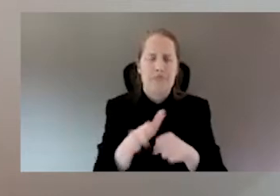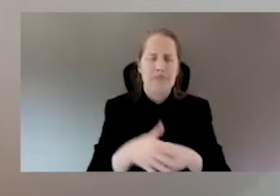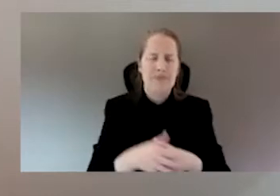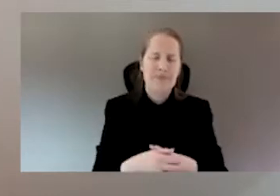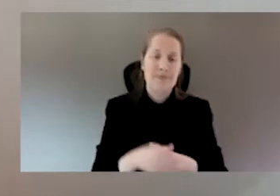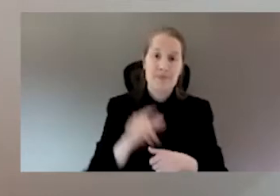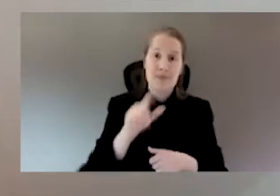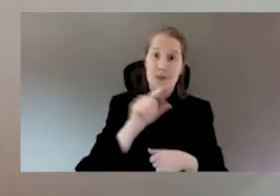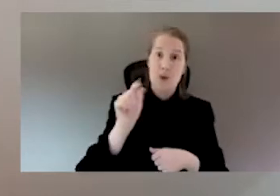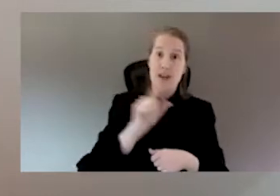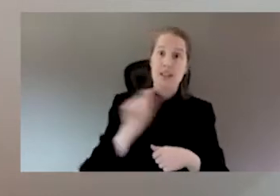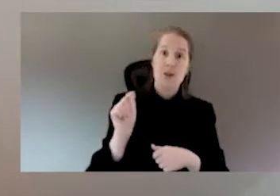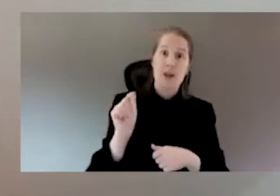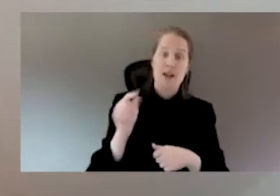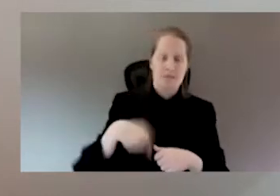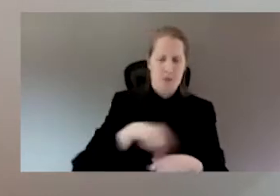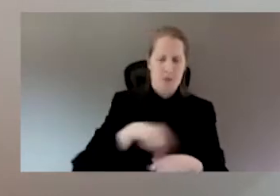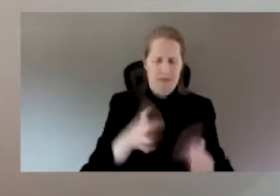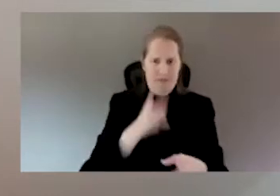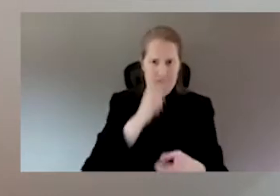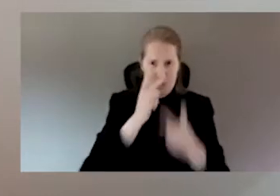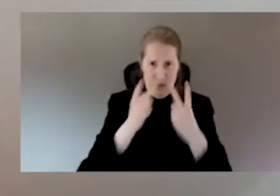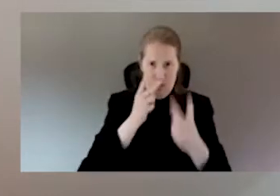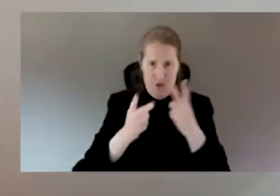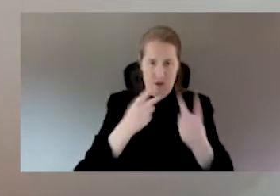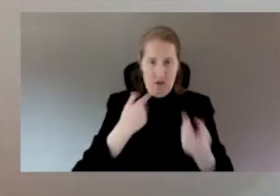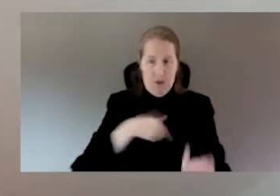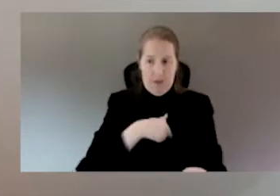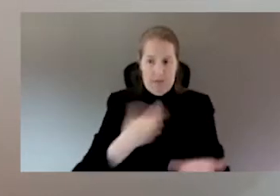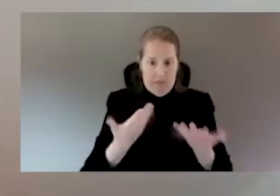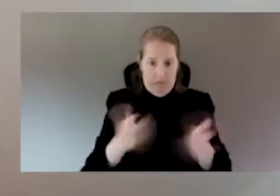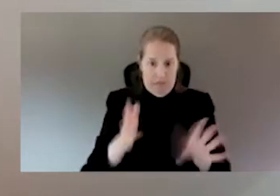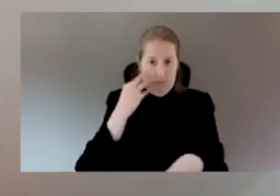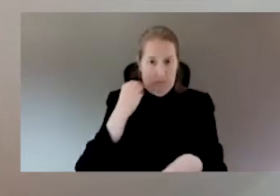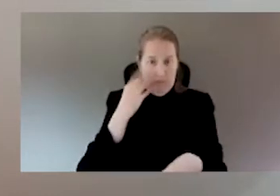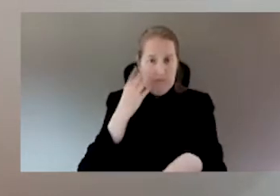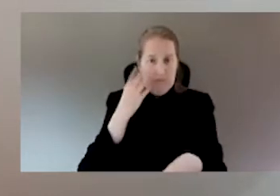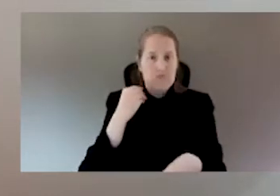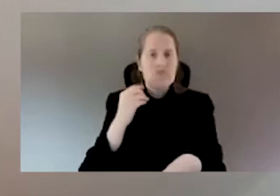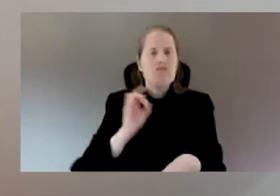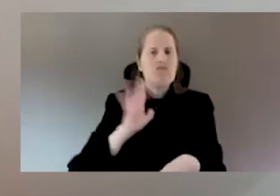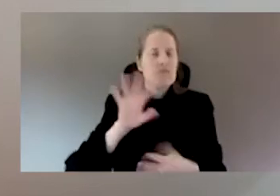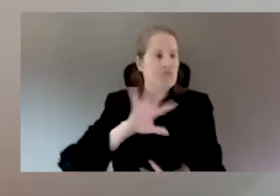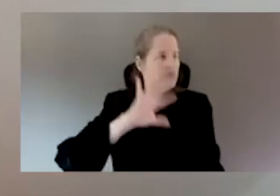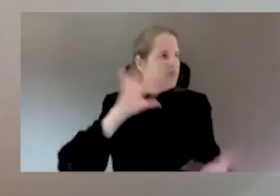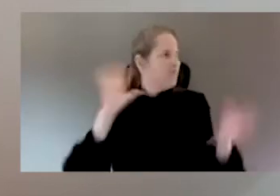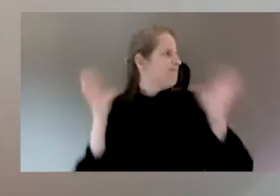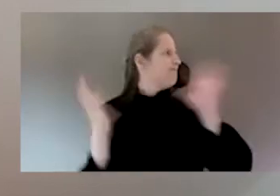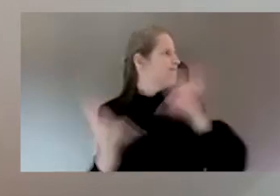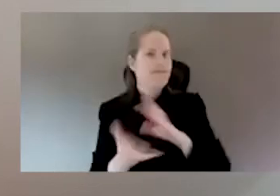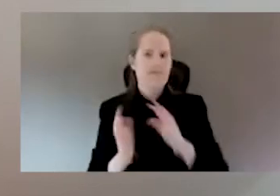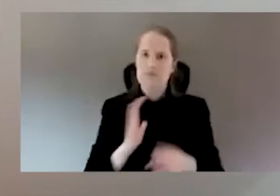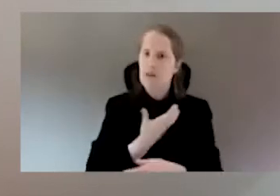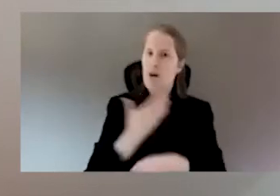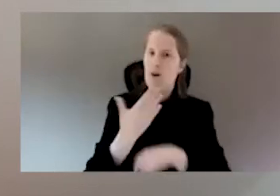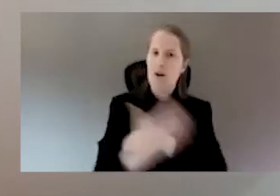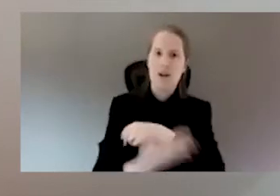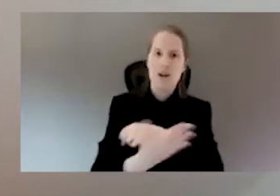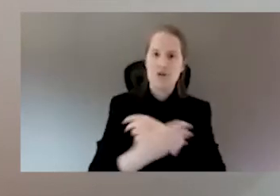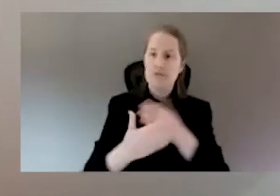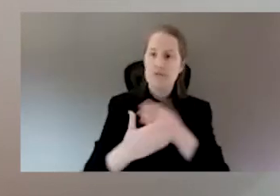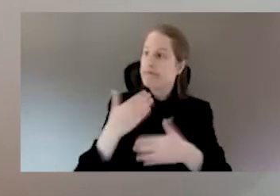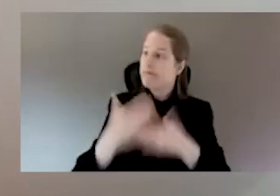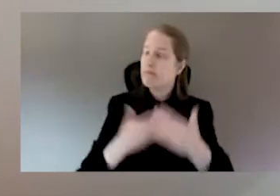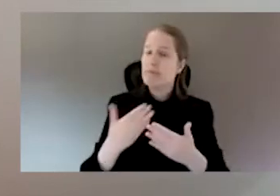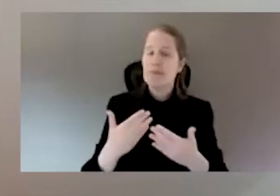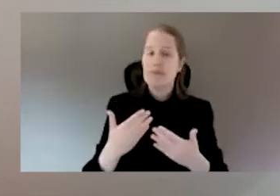have all witnessed and experienced unprecedented upheaval in the life of our nation. a debilitating and